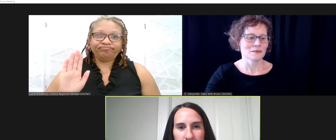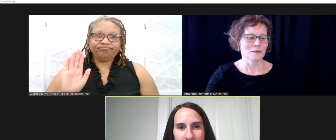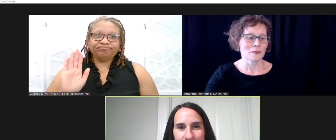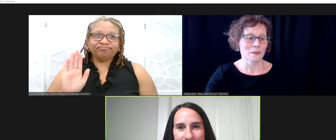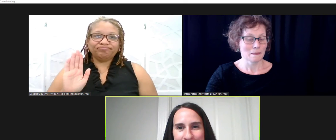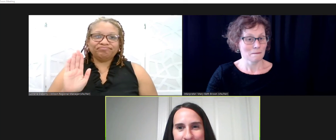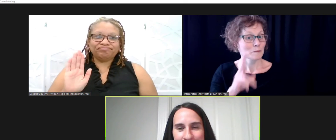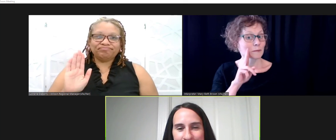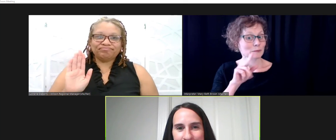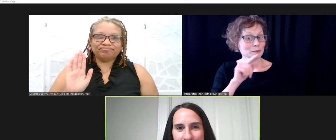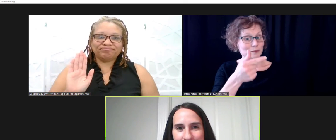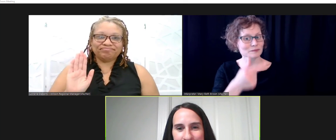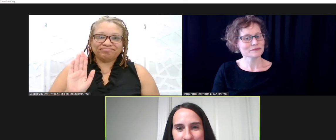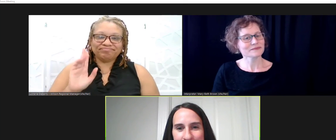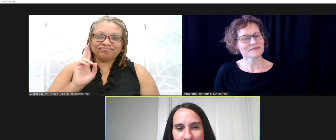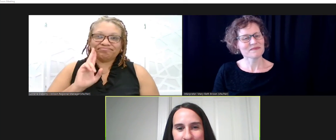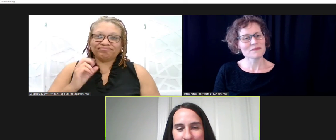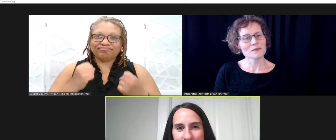Go ahead, Ashla.